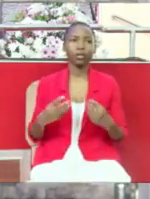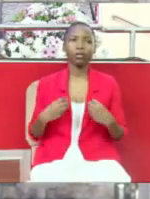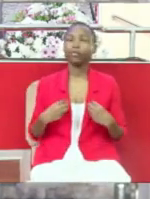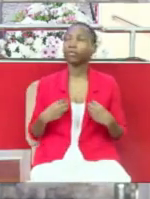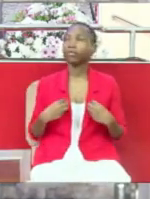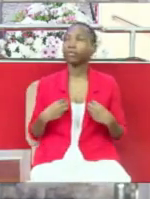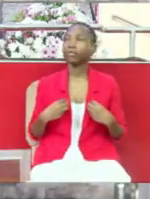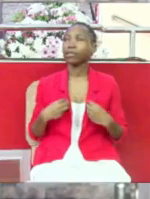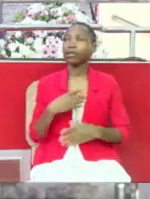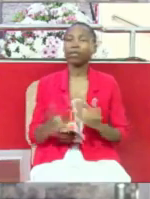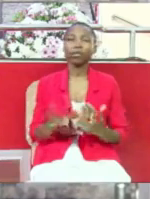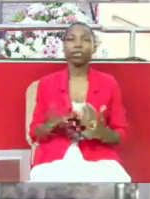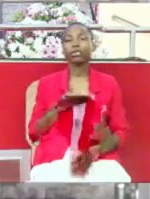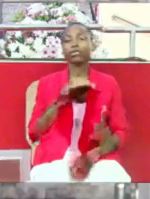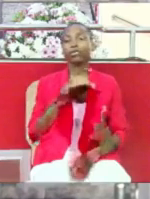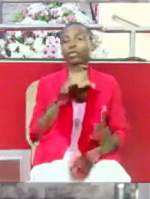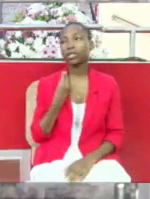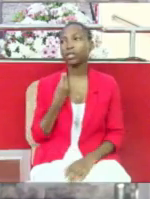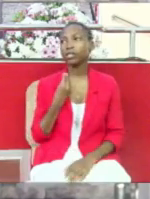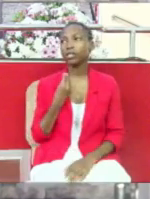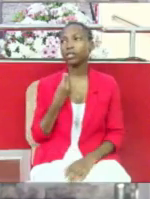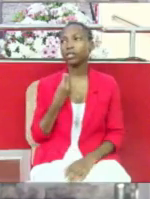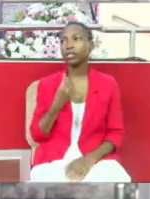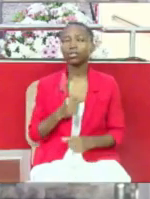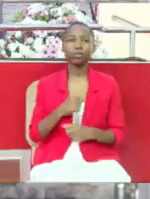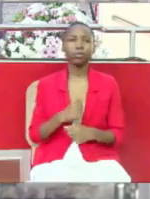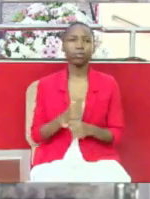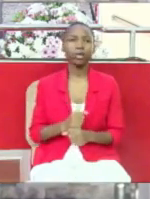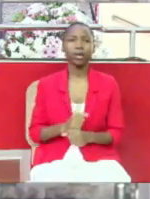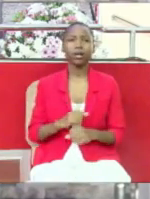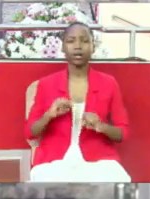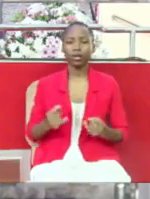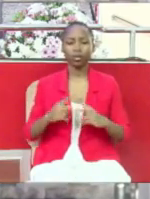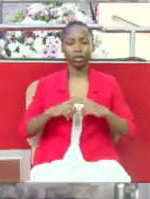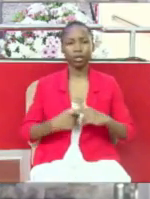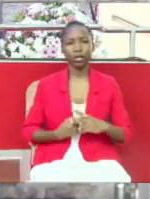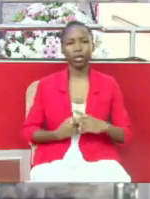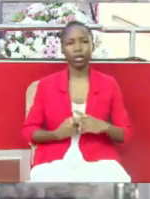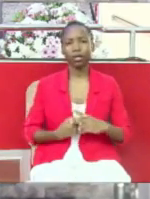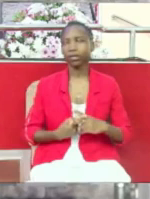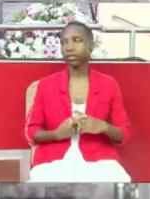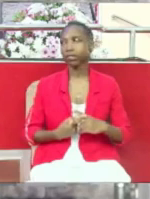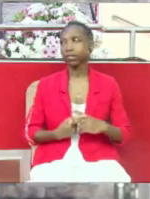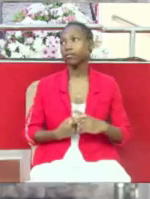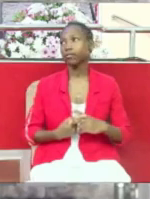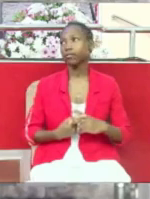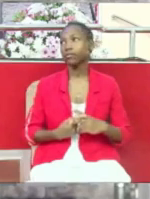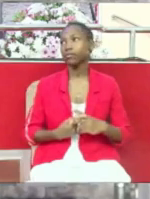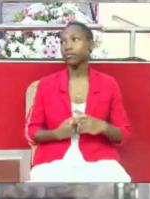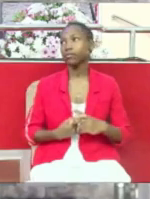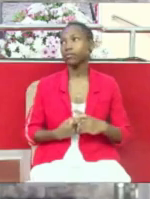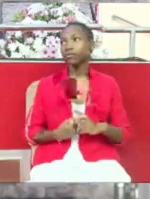that we need. Na kile unahitaji. To make this new beginning, kuanza mwanzo is only you. Ni wewe. Blessed be the name of the